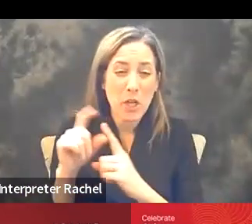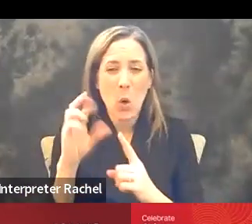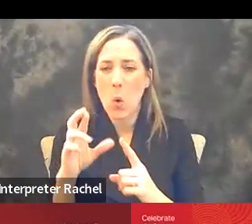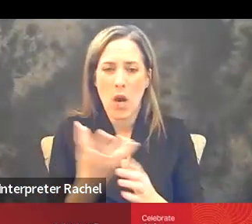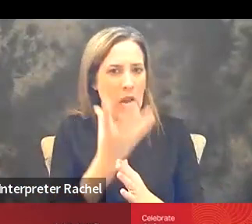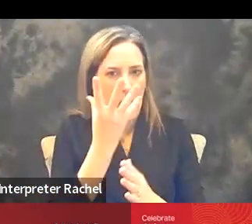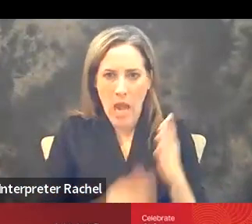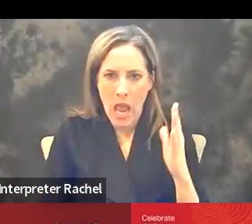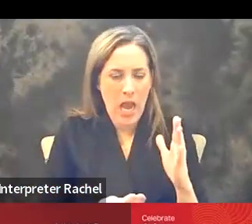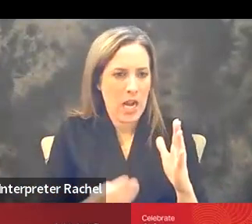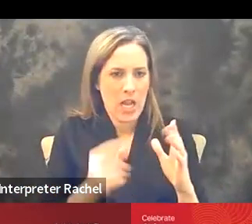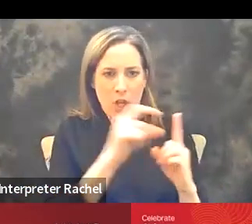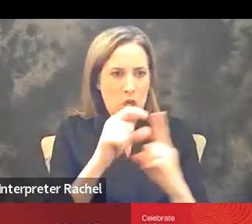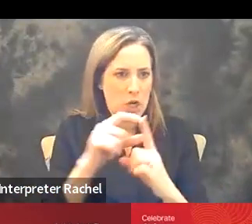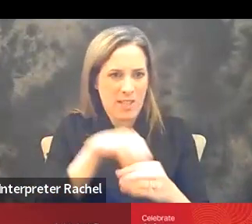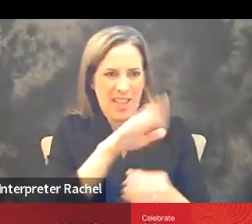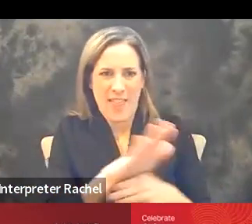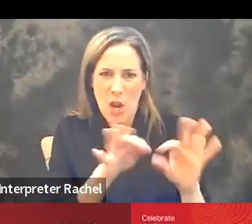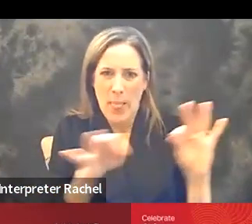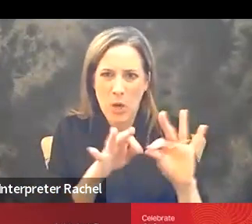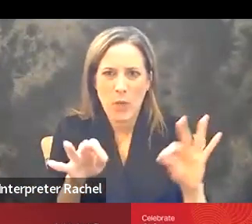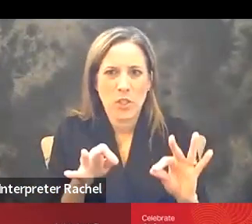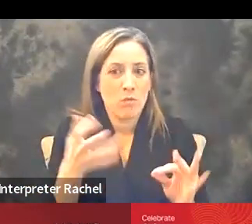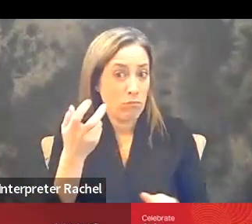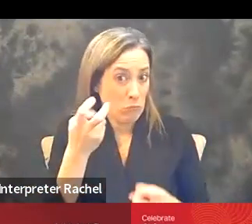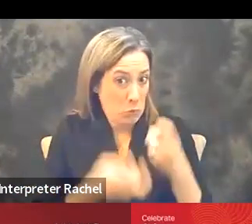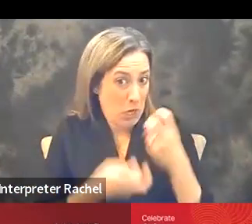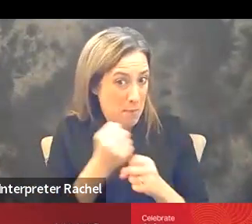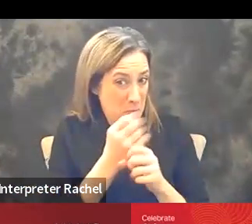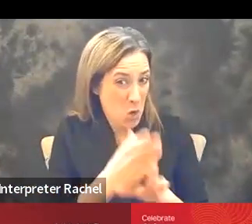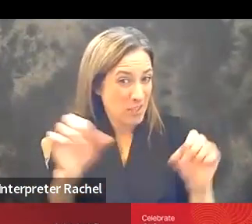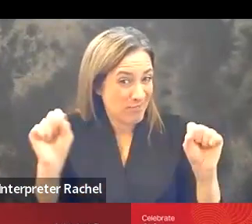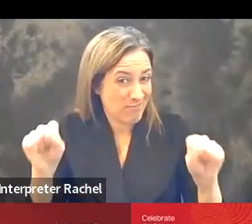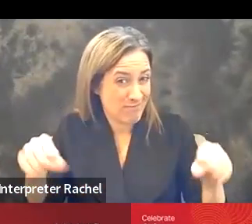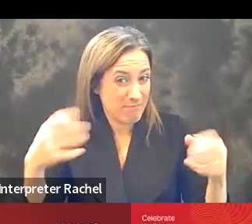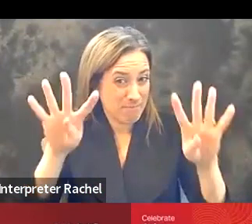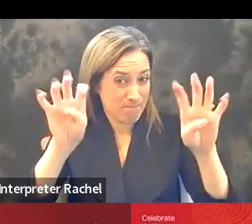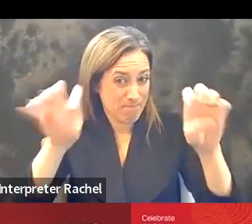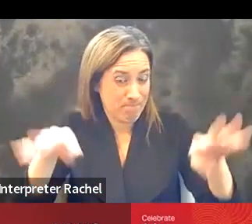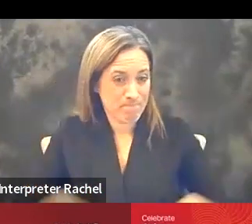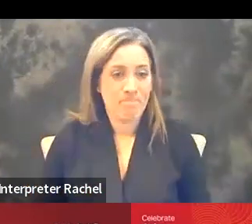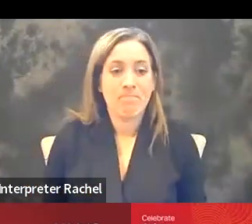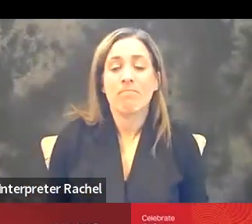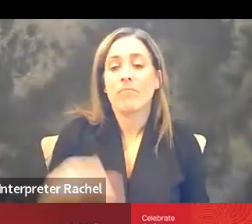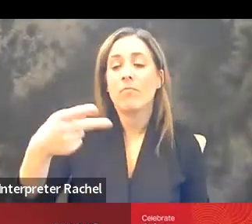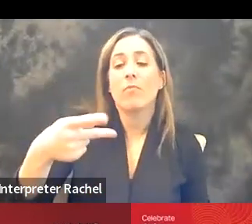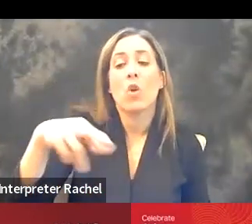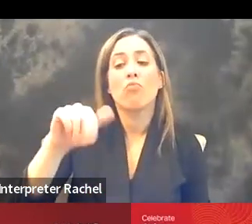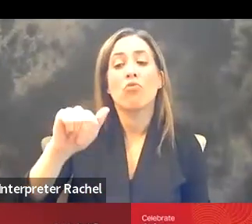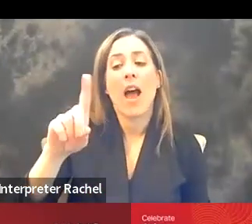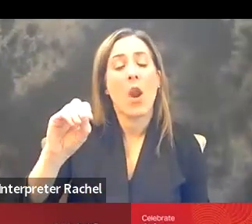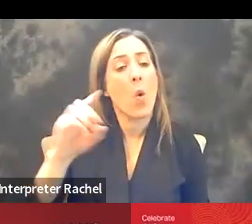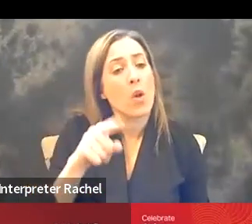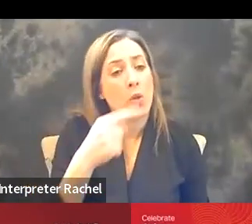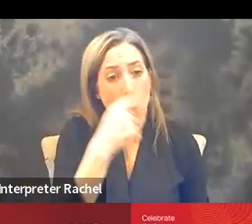healthcare terminology, that what problems could they cause? Prado, since you haven't spoken for a while, why don't we let you talk a